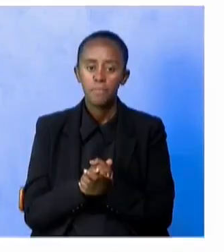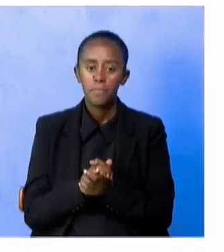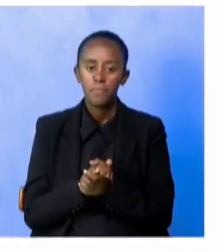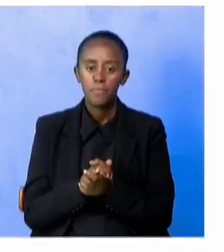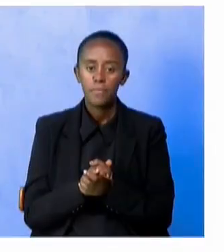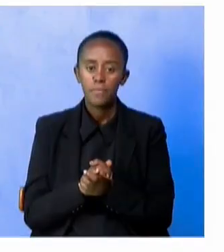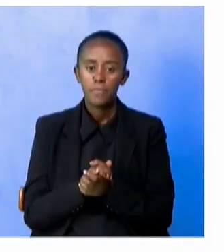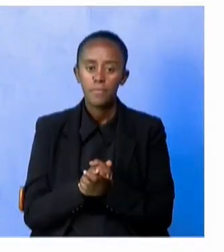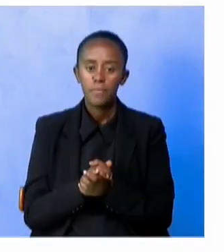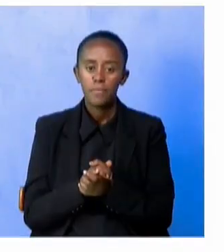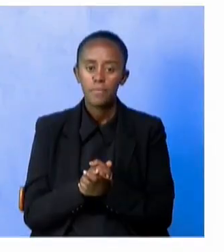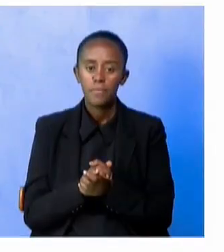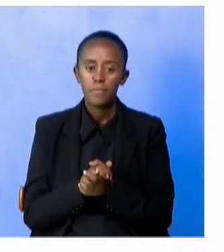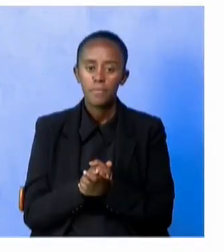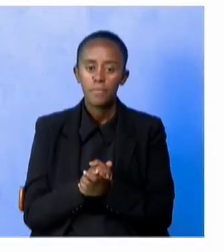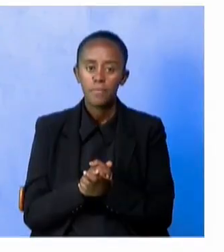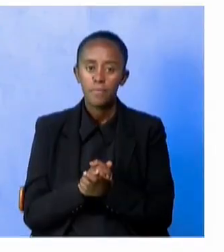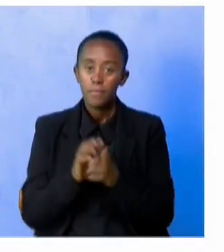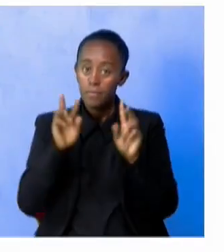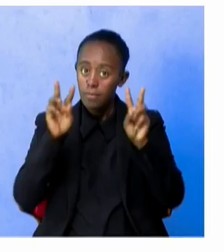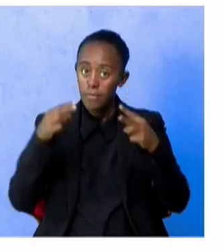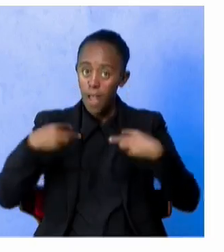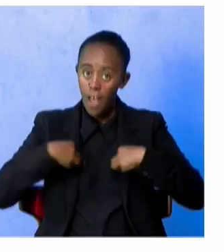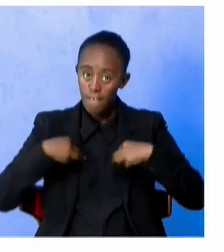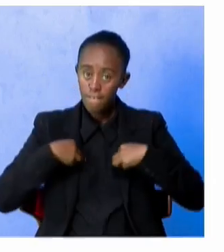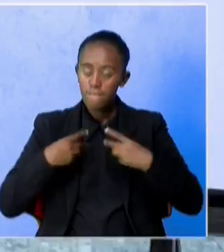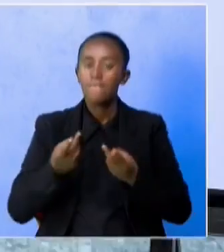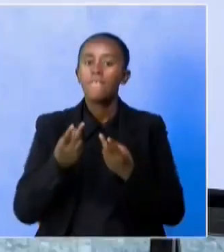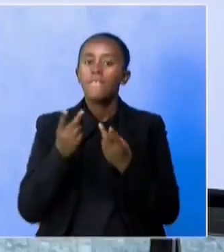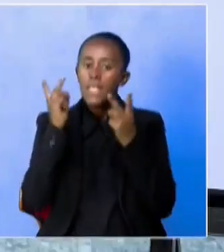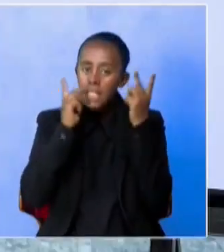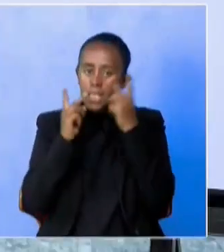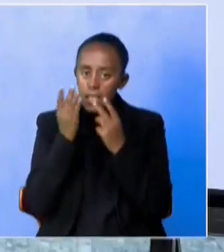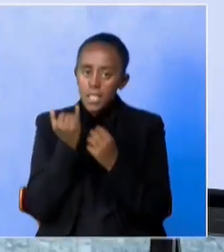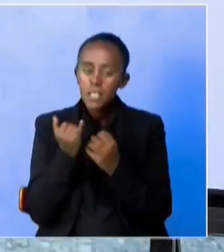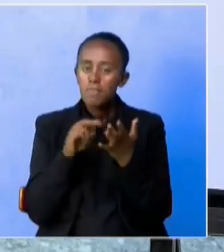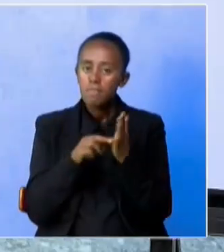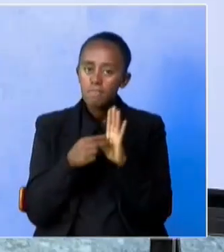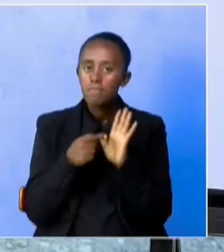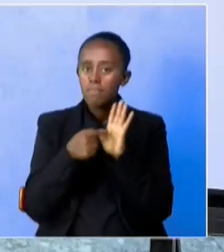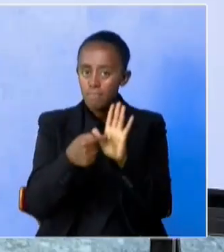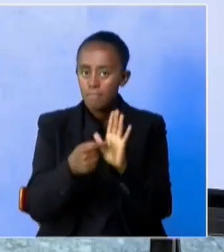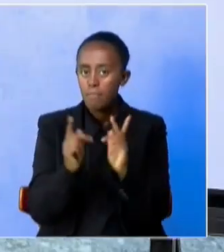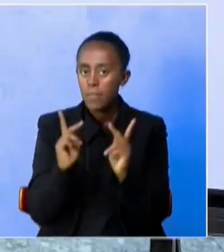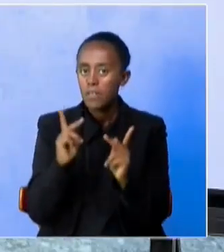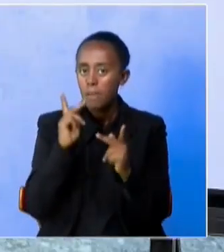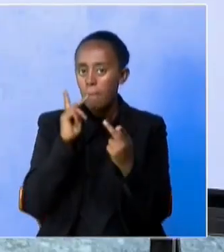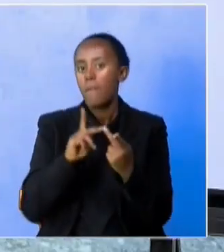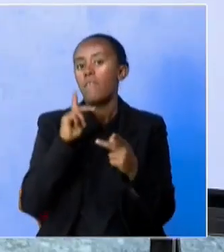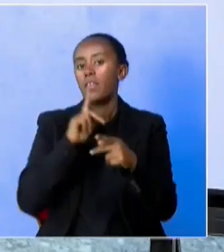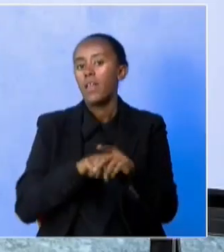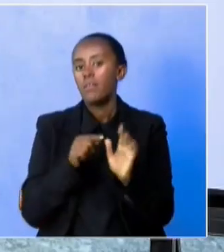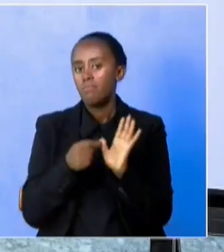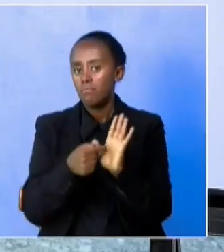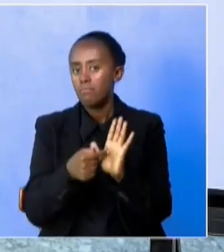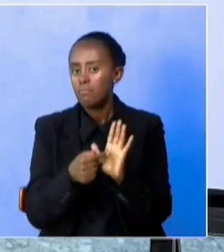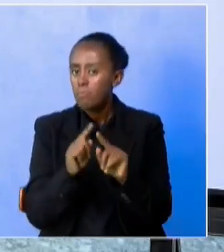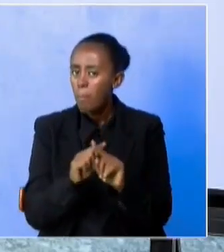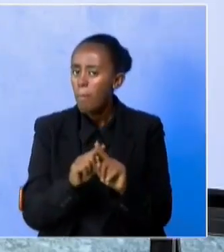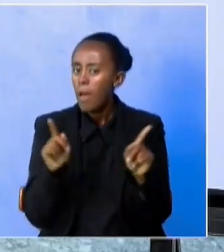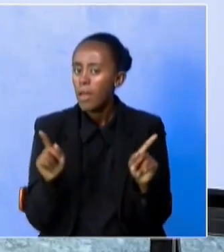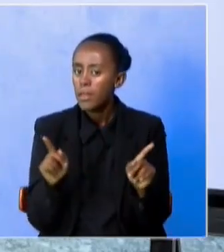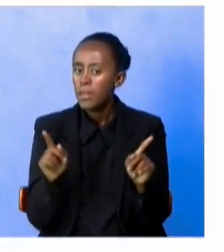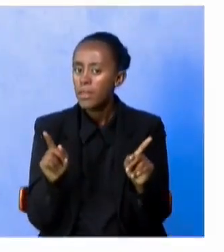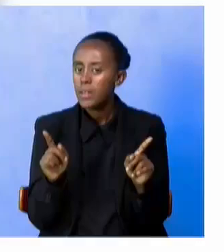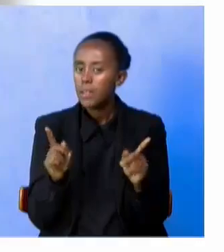I have visited is what? An indicator of the present perfect tense, but it added here what? We have